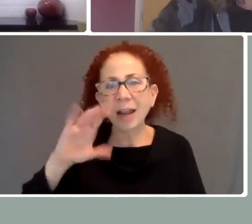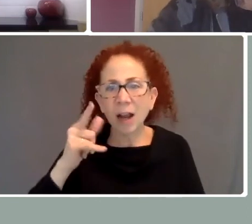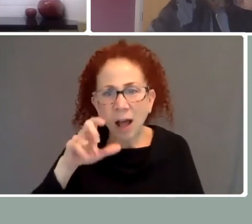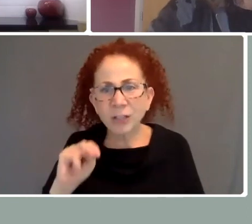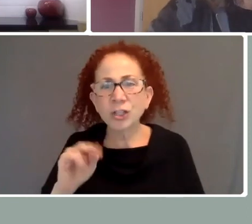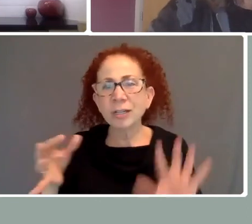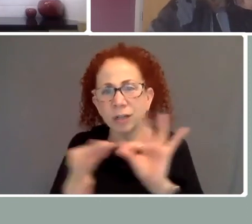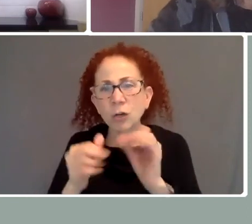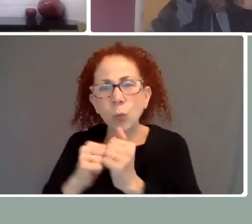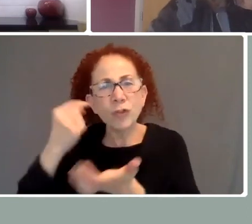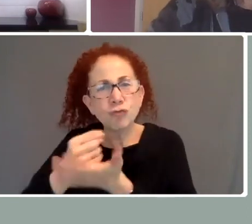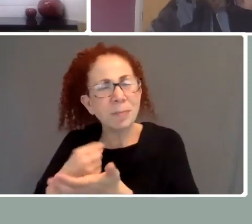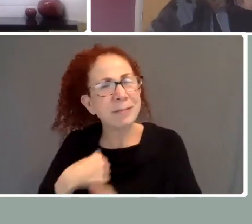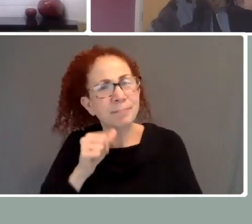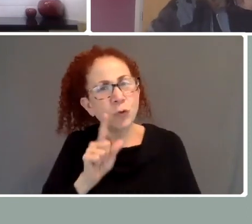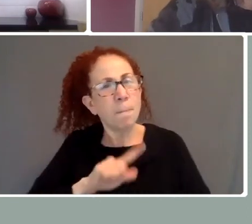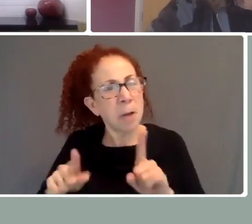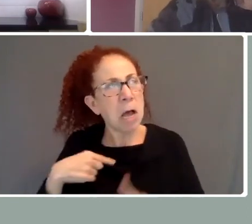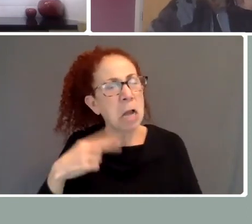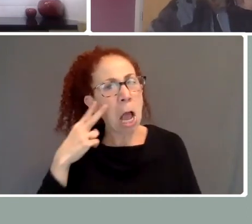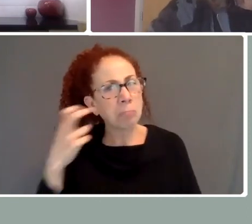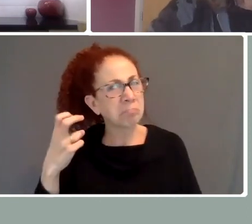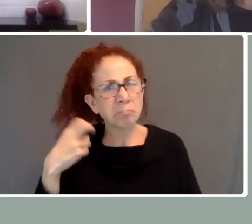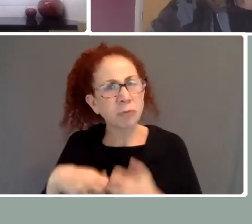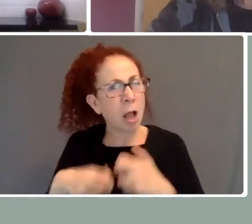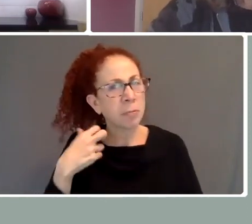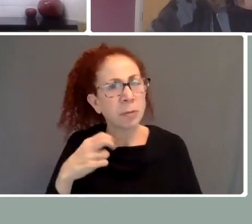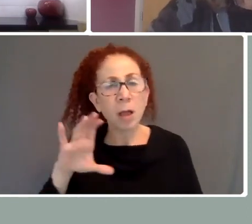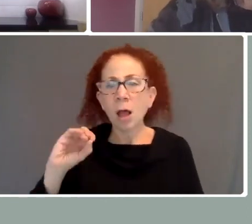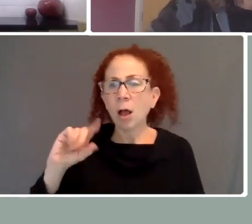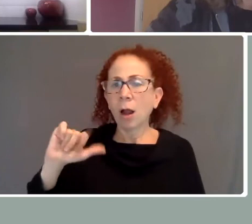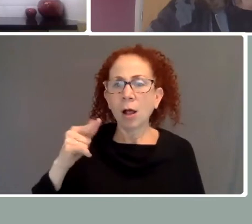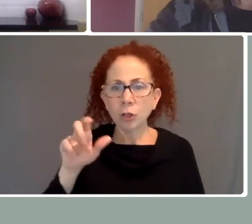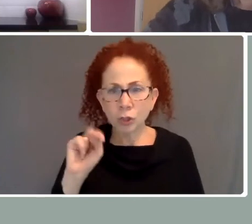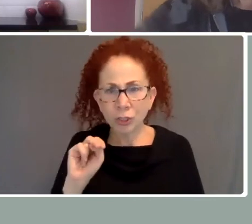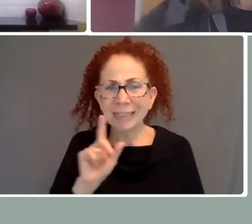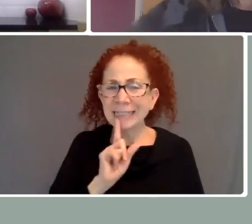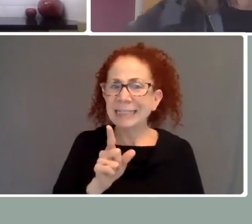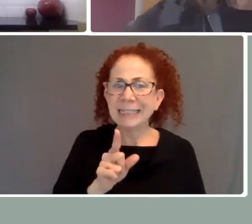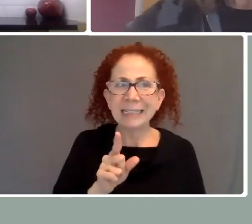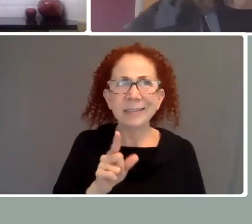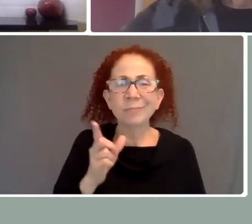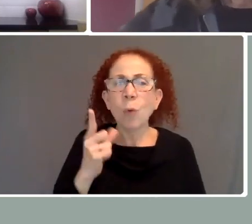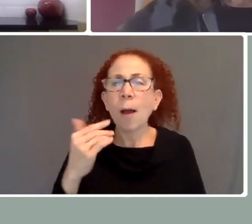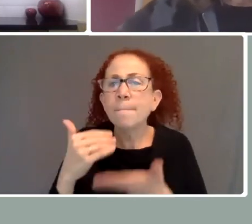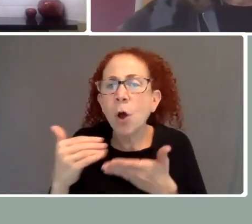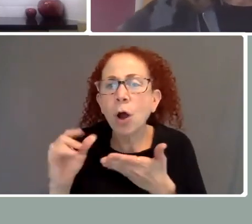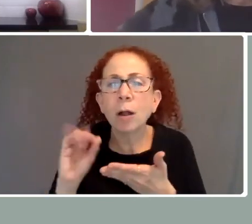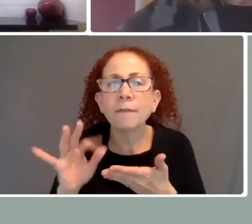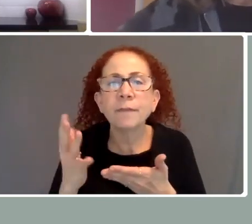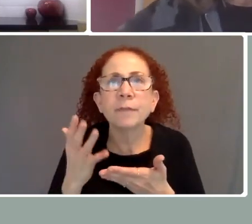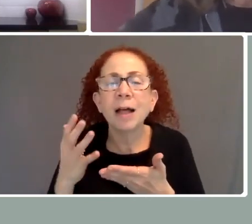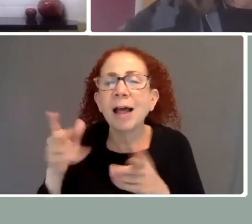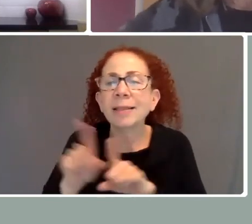with treatment, but I don't think it would really be an issue, because so collagen is just a component, essentially like